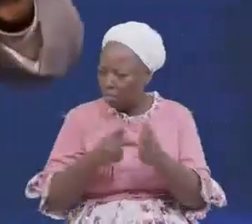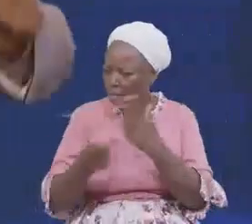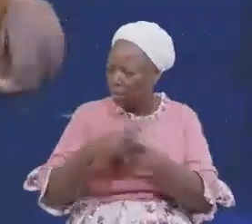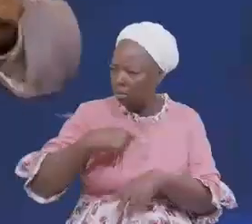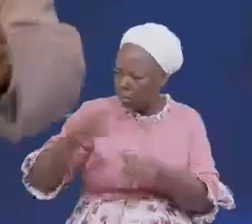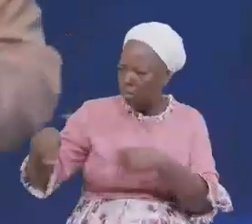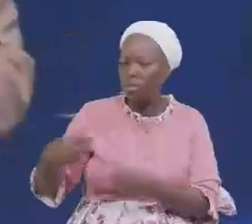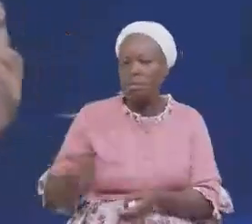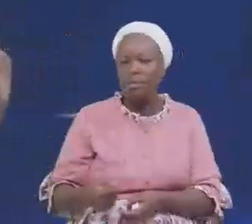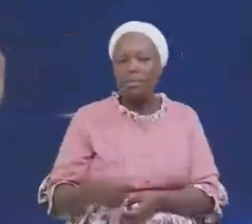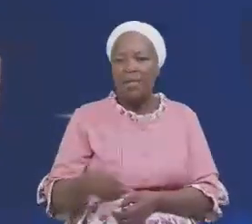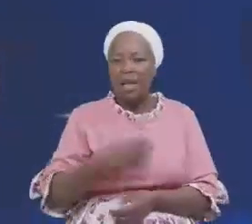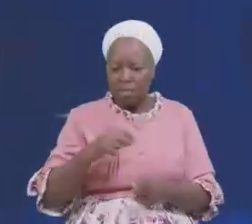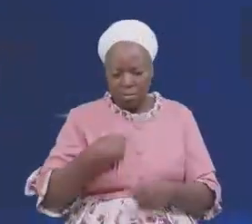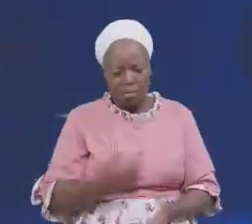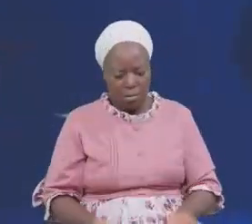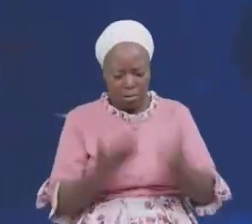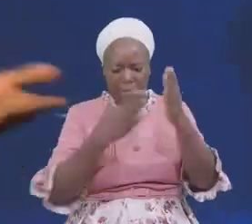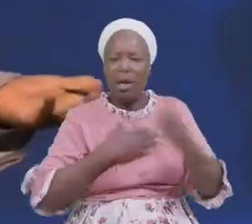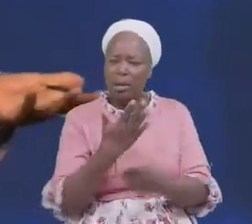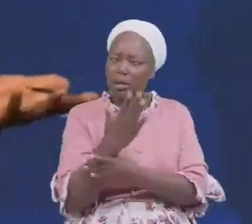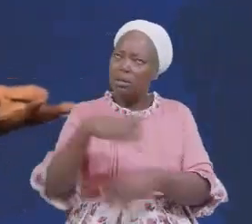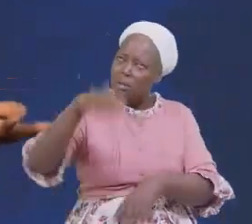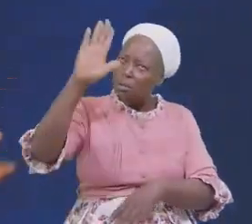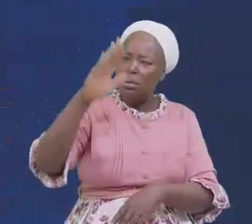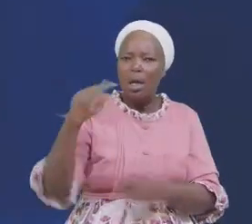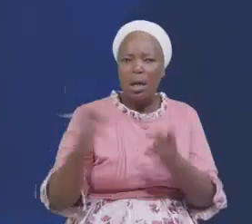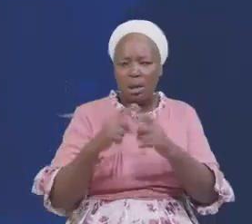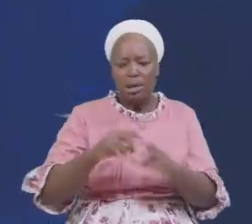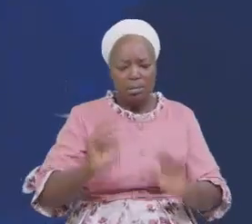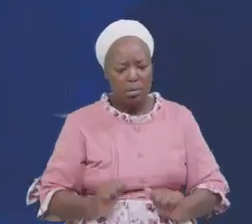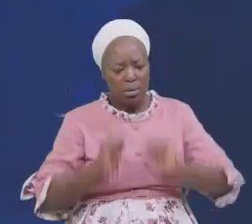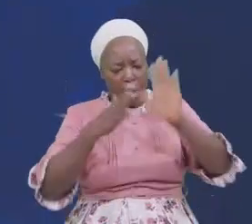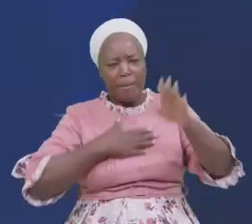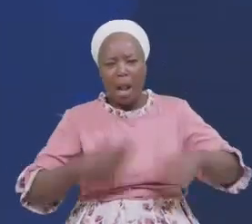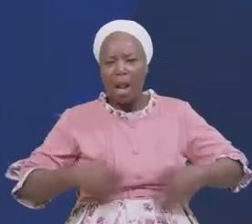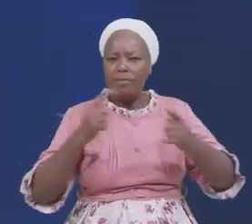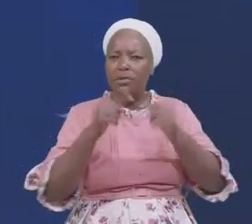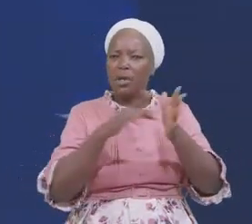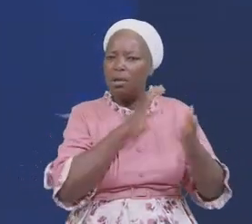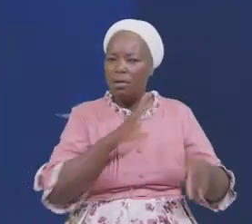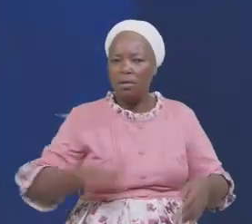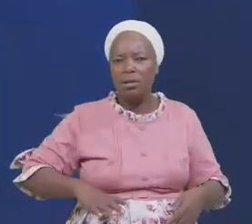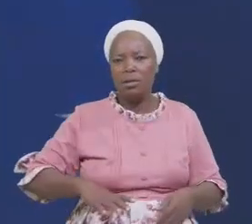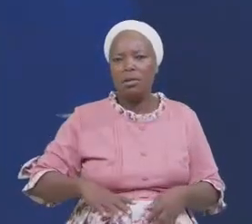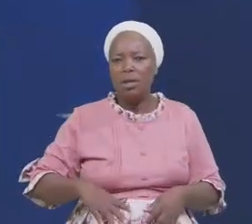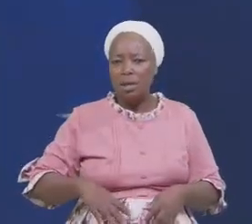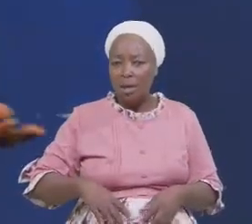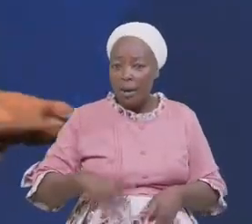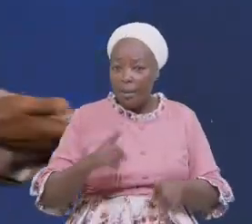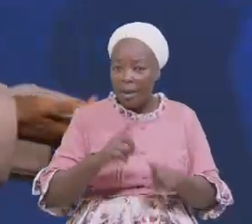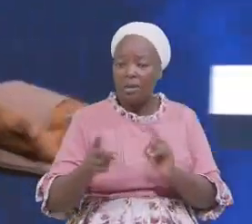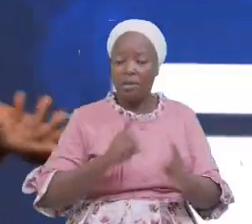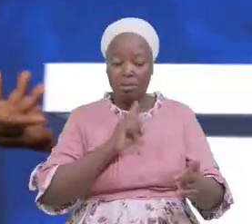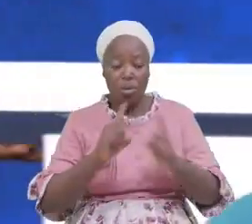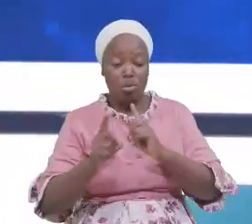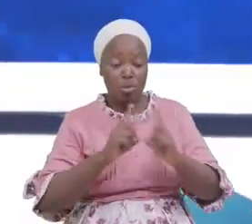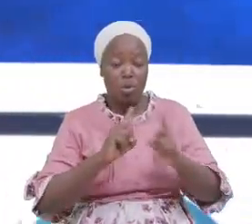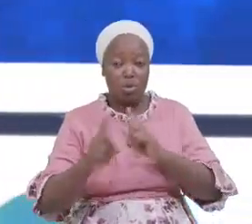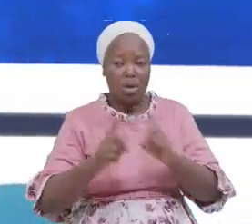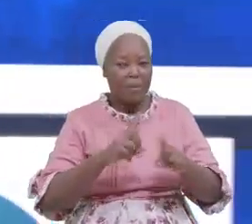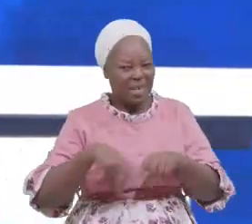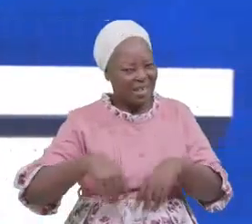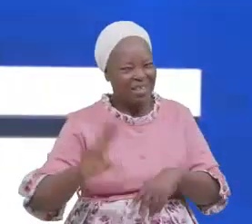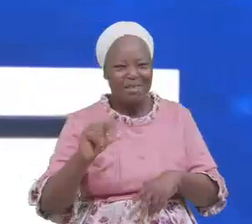I raised up my hand. I gave my life to the Lord. And they talk and talk and talk, but there's no change in